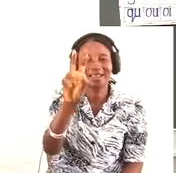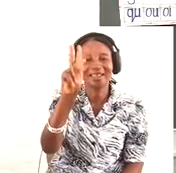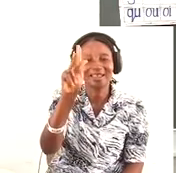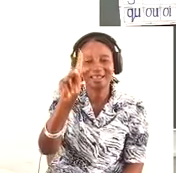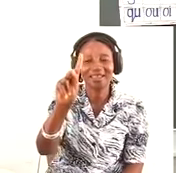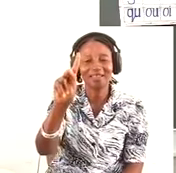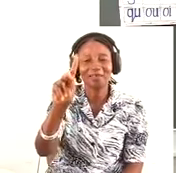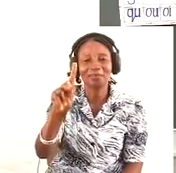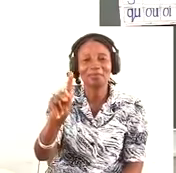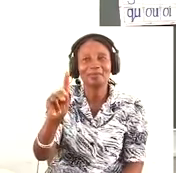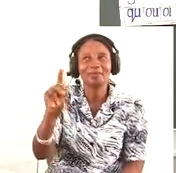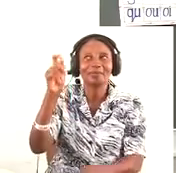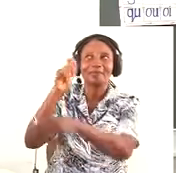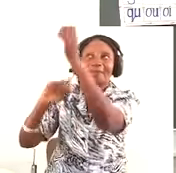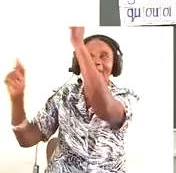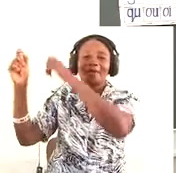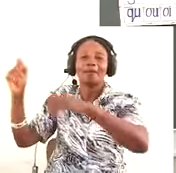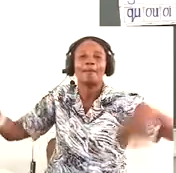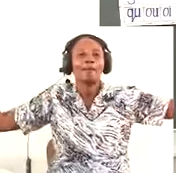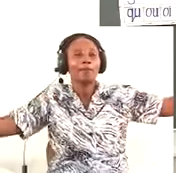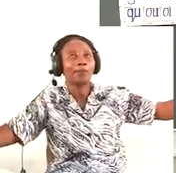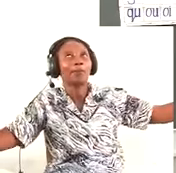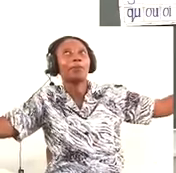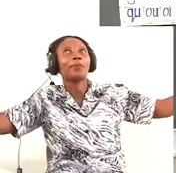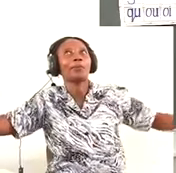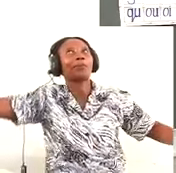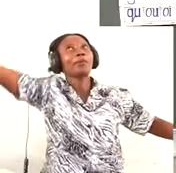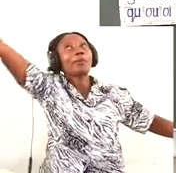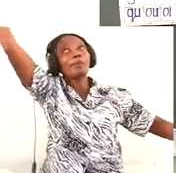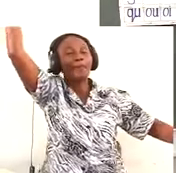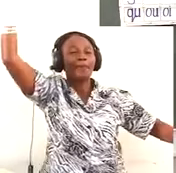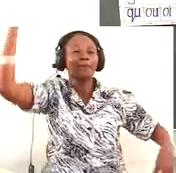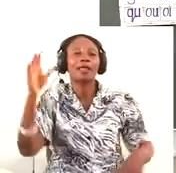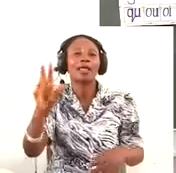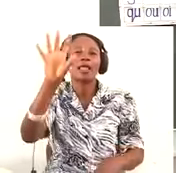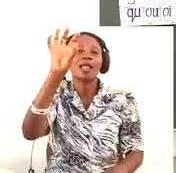k. Kites are flying in the sky. K,